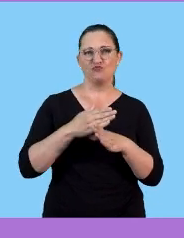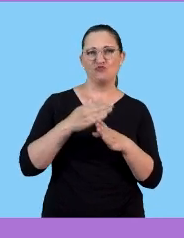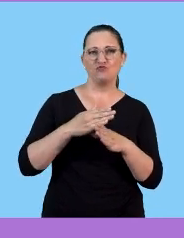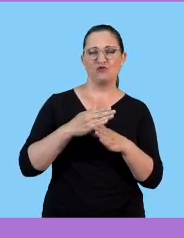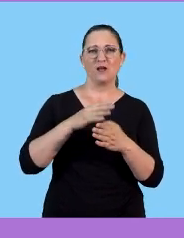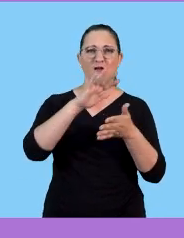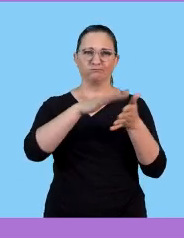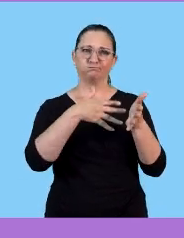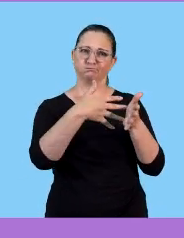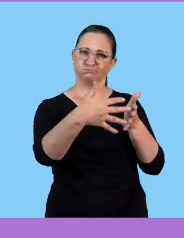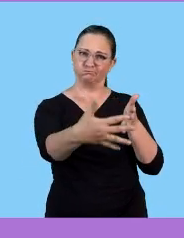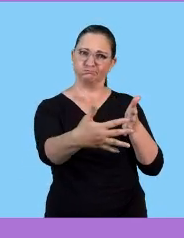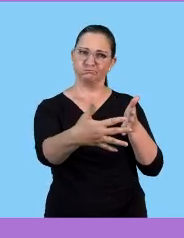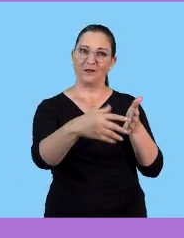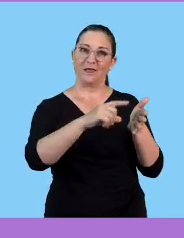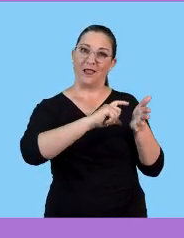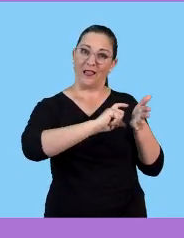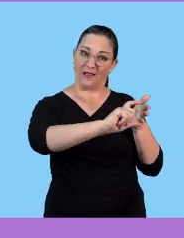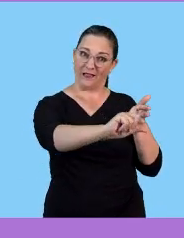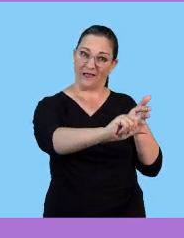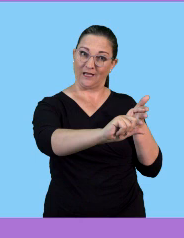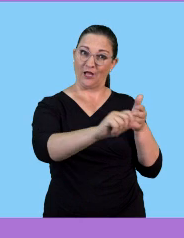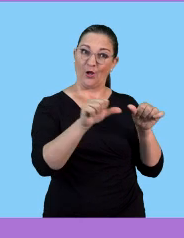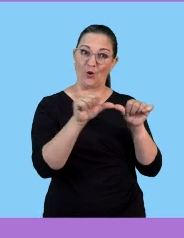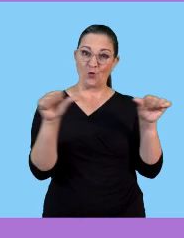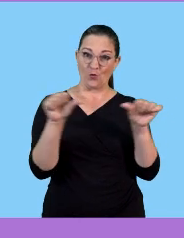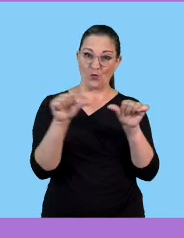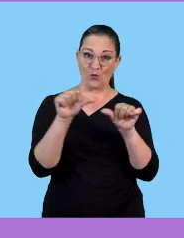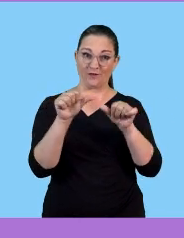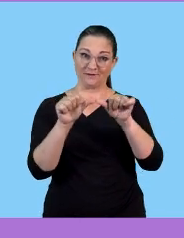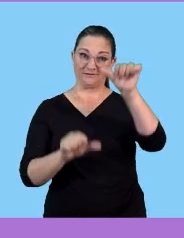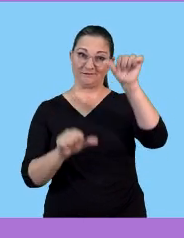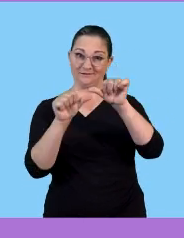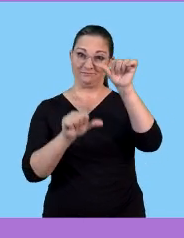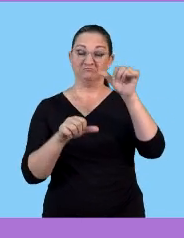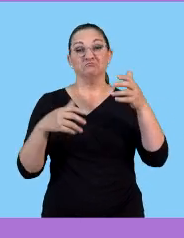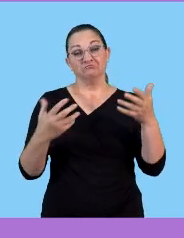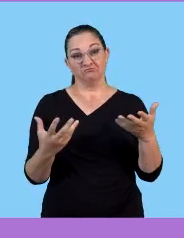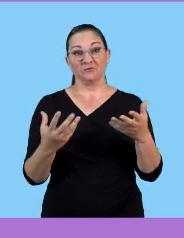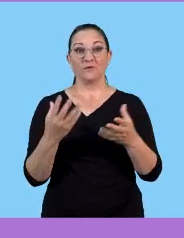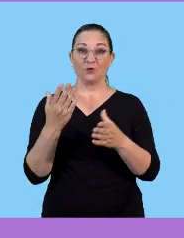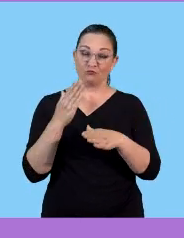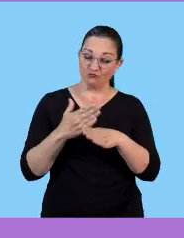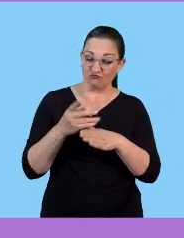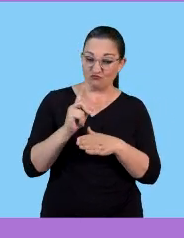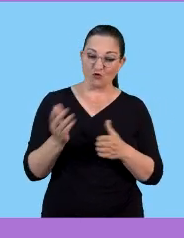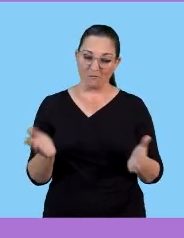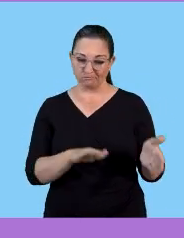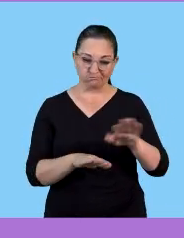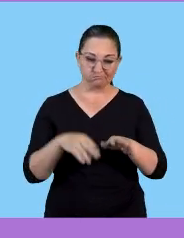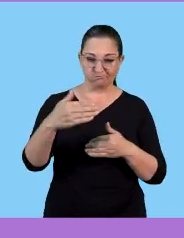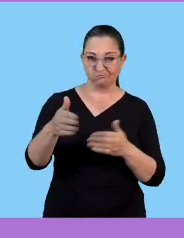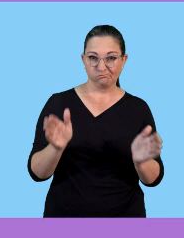diagrams, work lengthwise, work widthwise, and then of course, work with